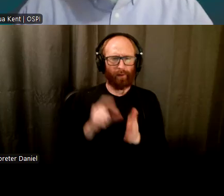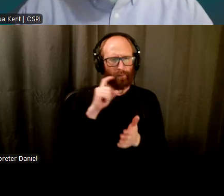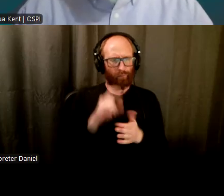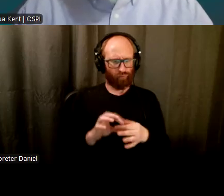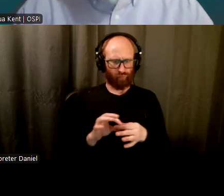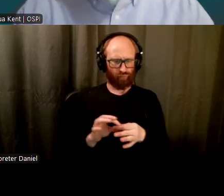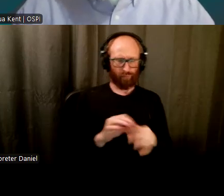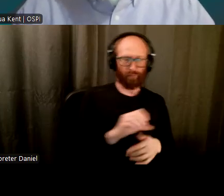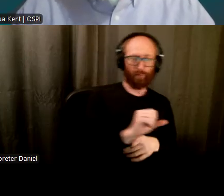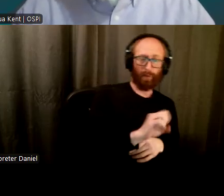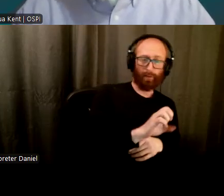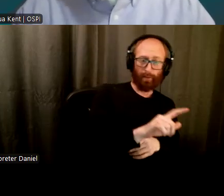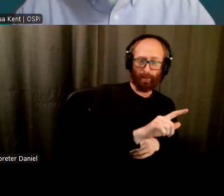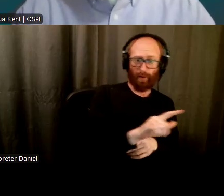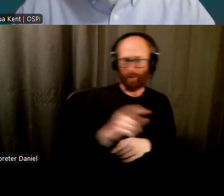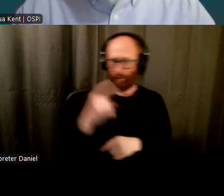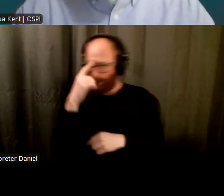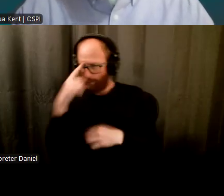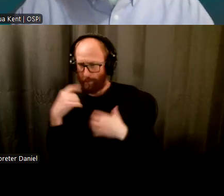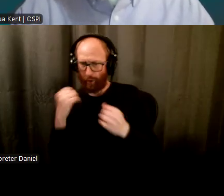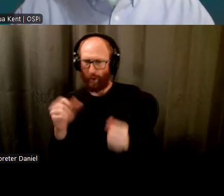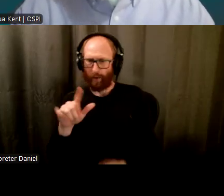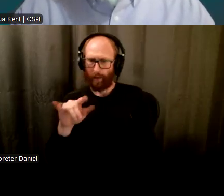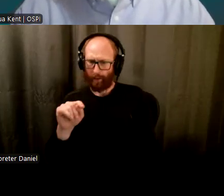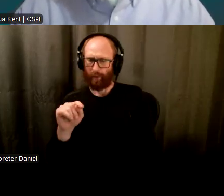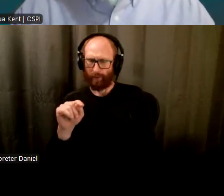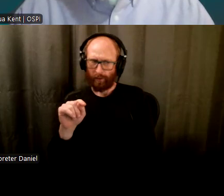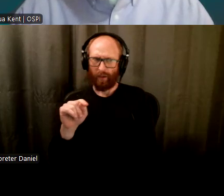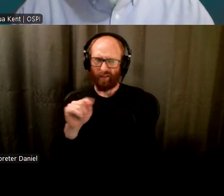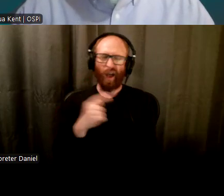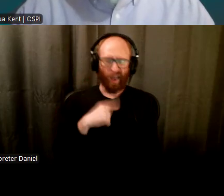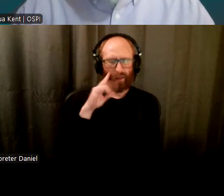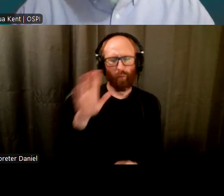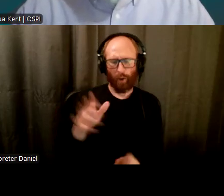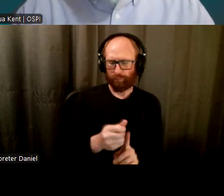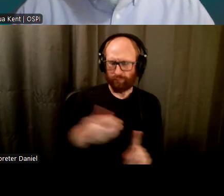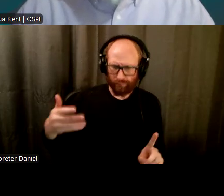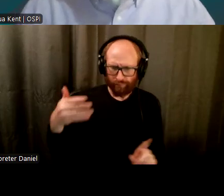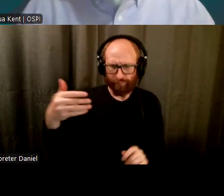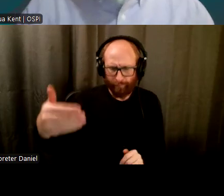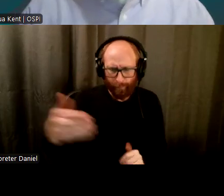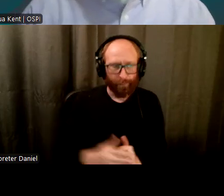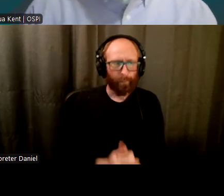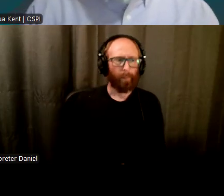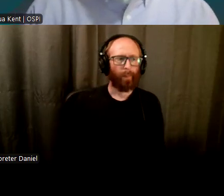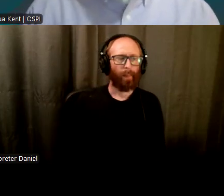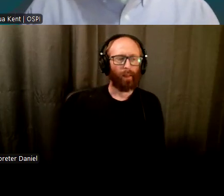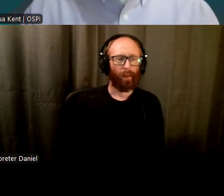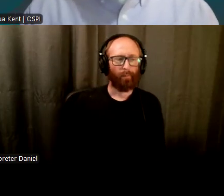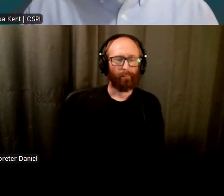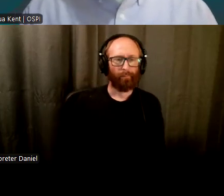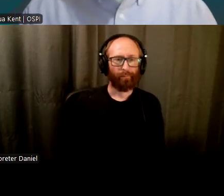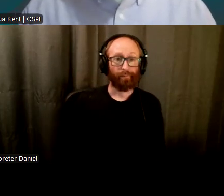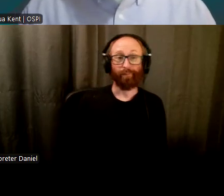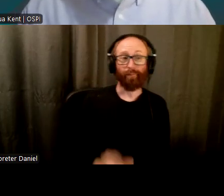emotional learning and mental health literacy. I think we'll speak to it a little bit more, but really, by embedding